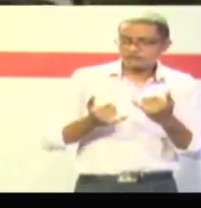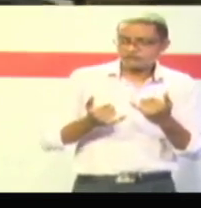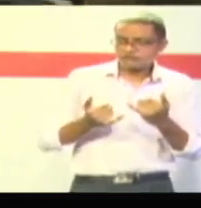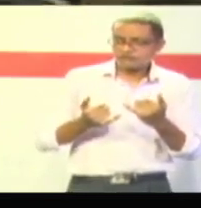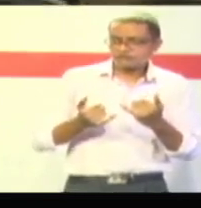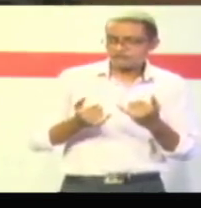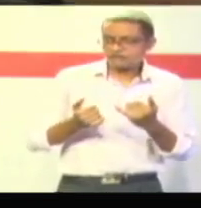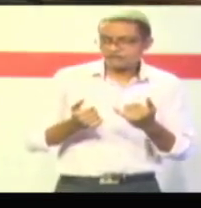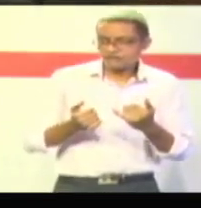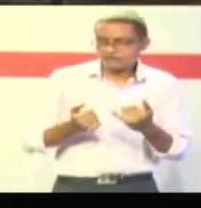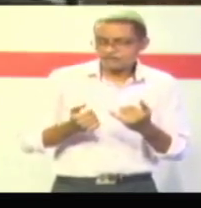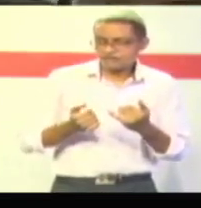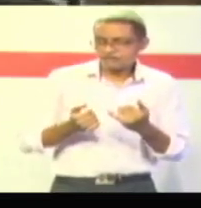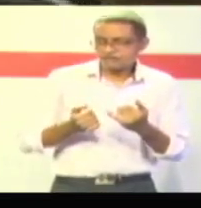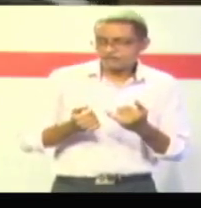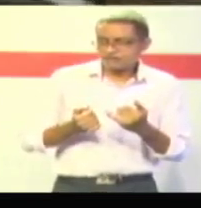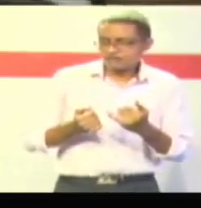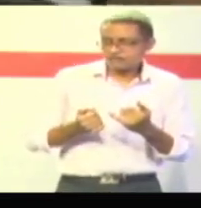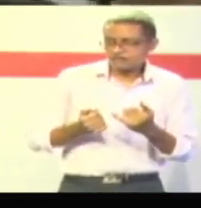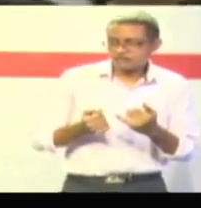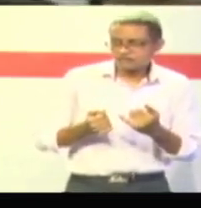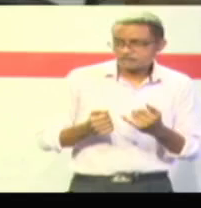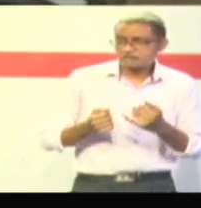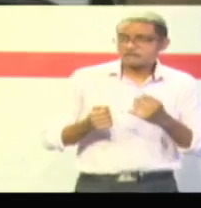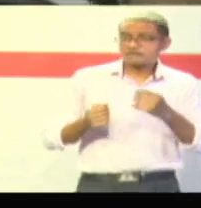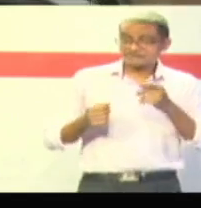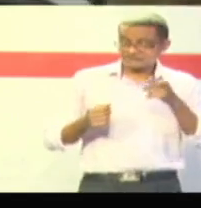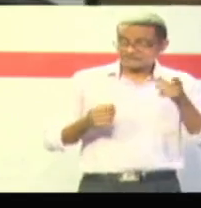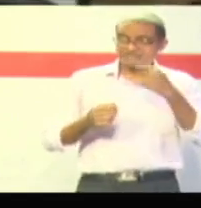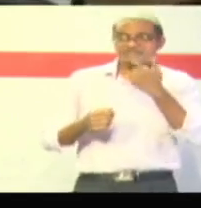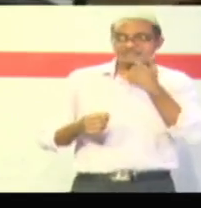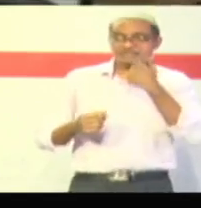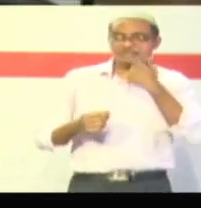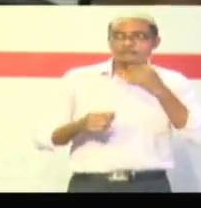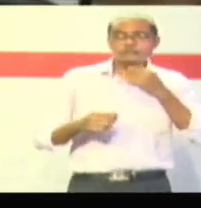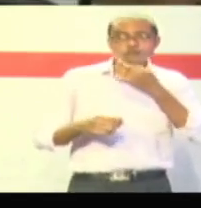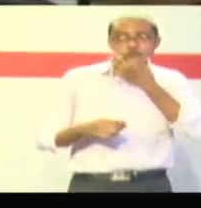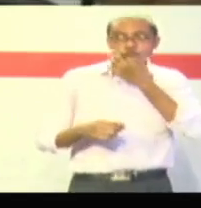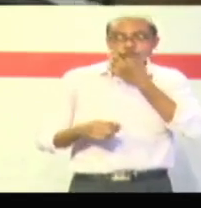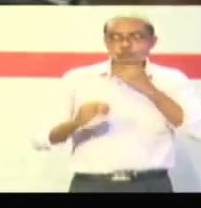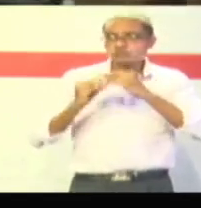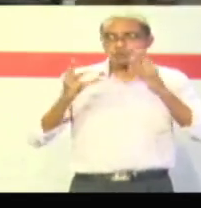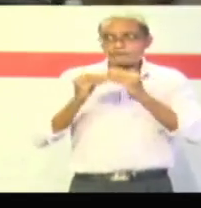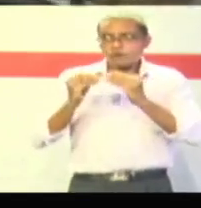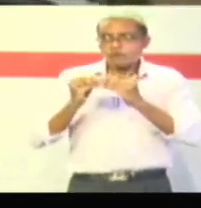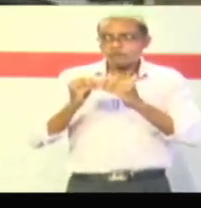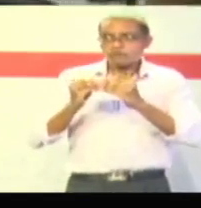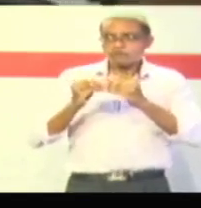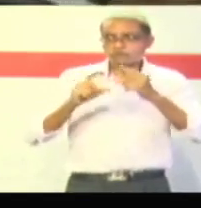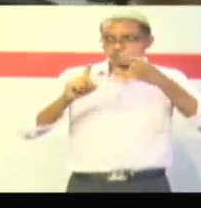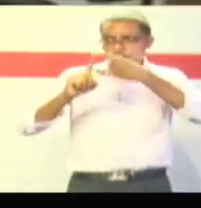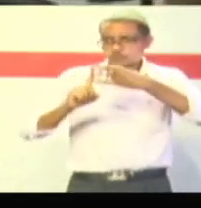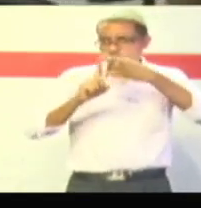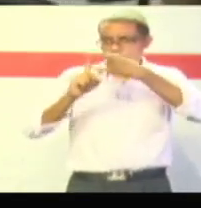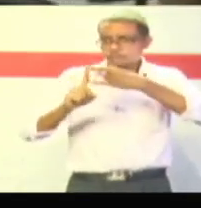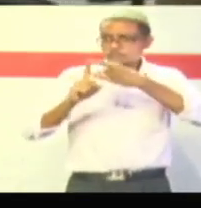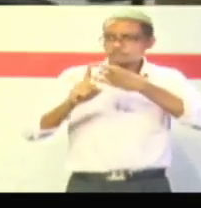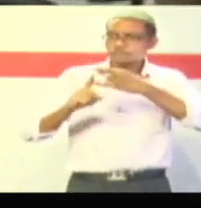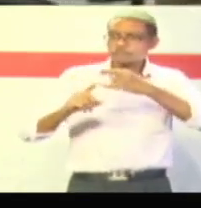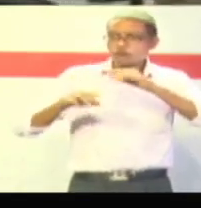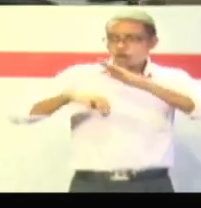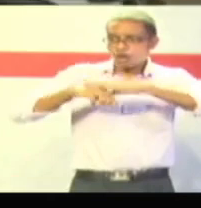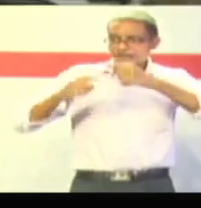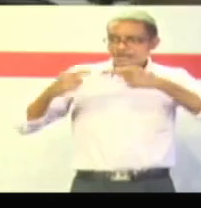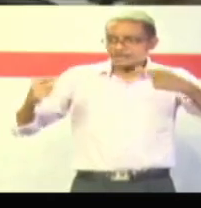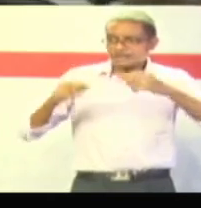think Teachers Union has instructed no more online classes. And these children are really between a rock and a